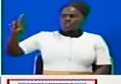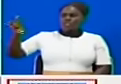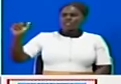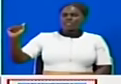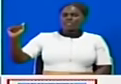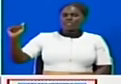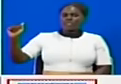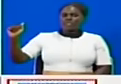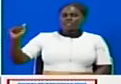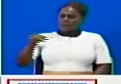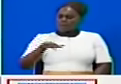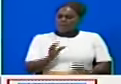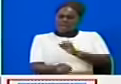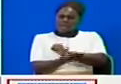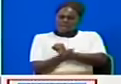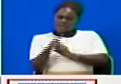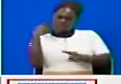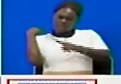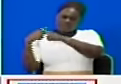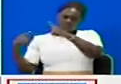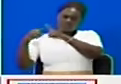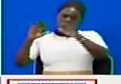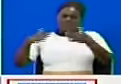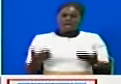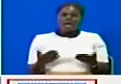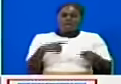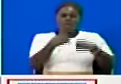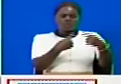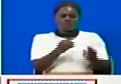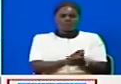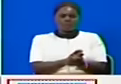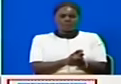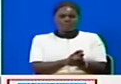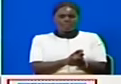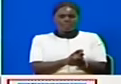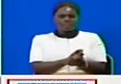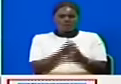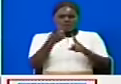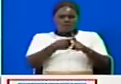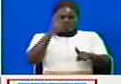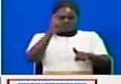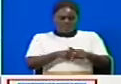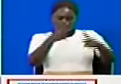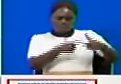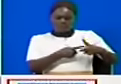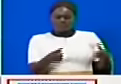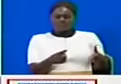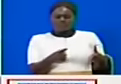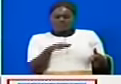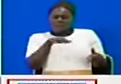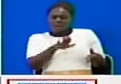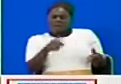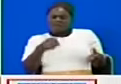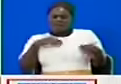us what he has experienced throughout the whole process. Mr. Mushiri, since the exercise started, how do you